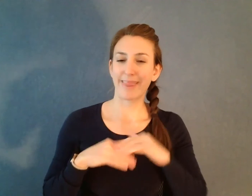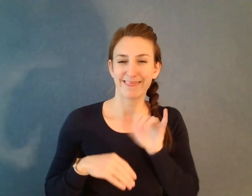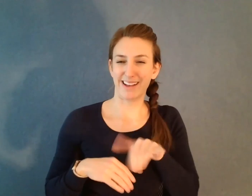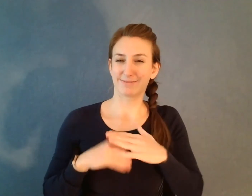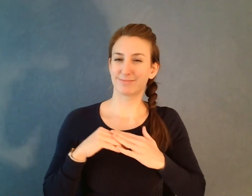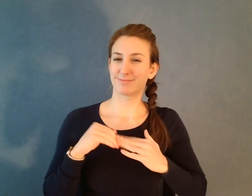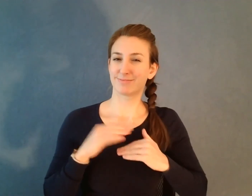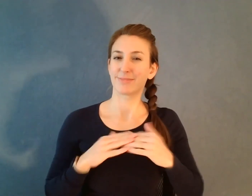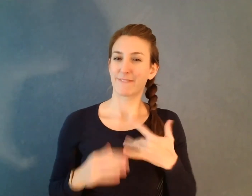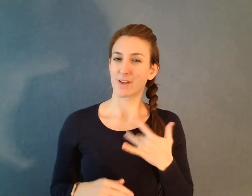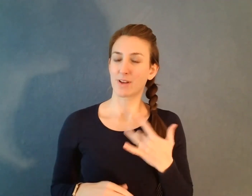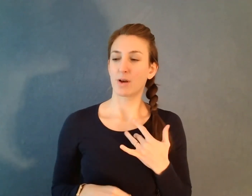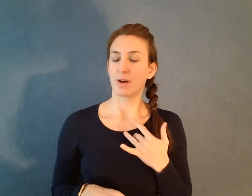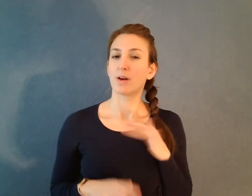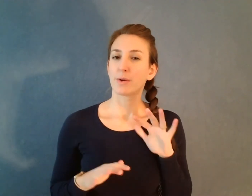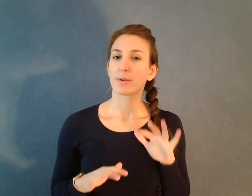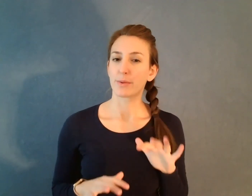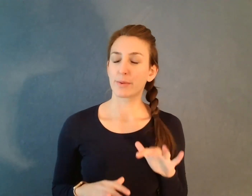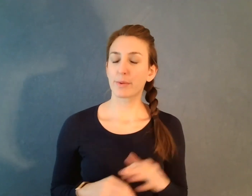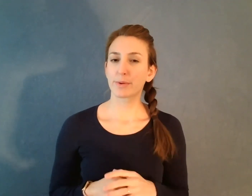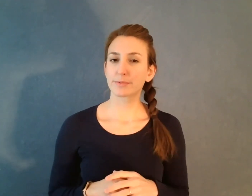it's in a